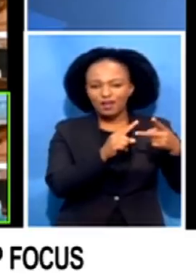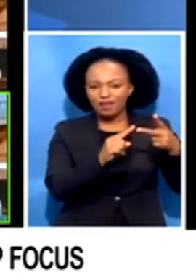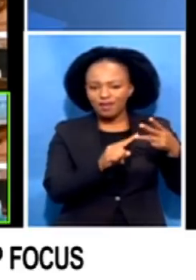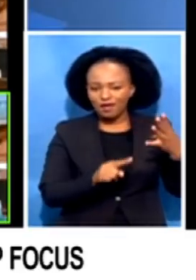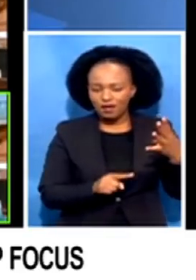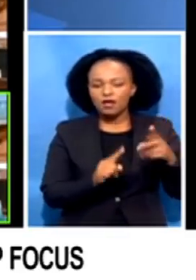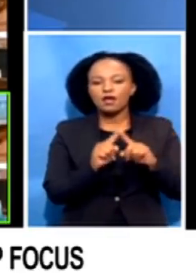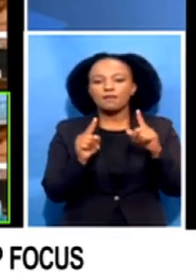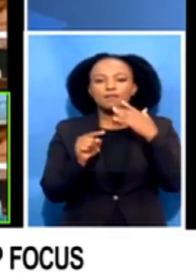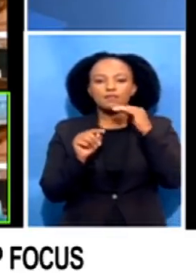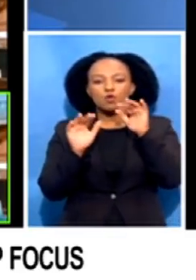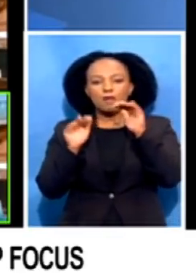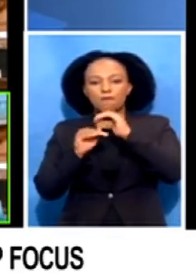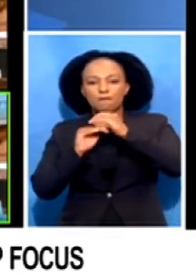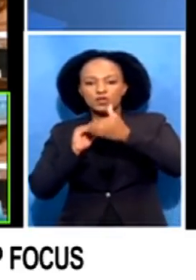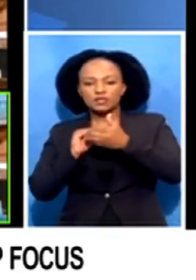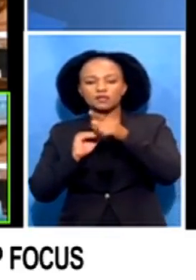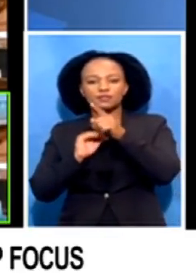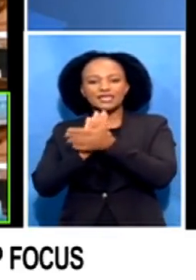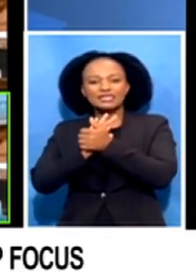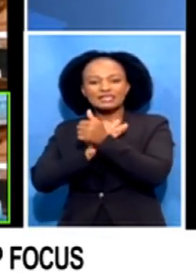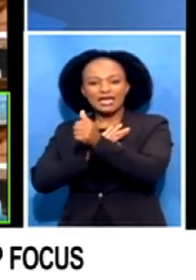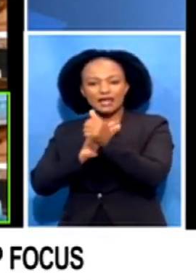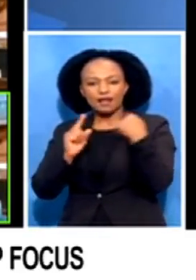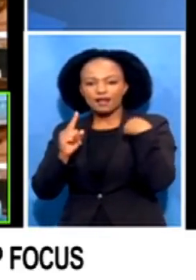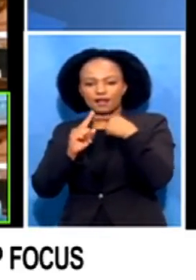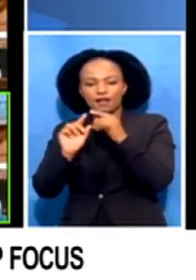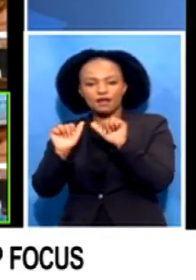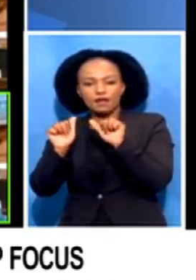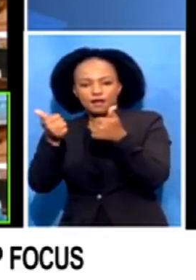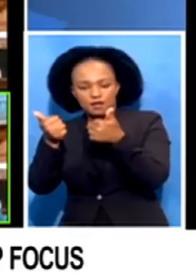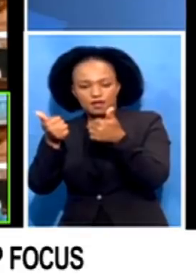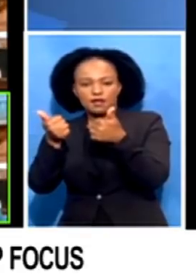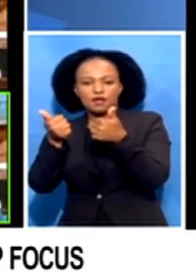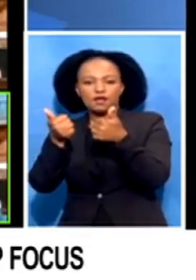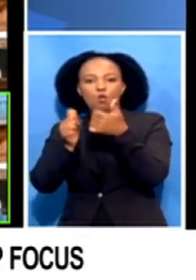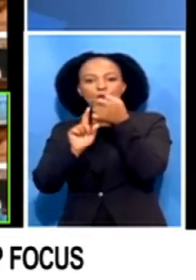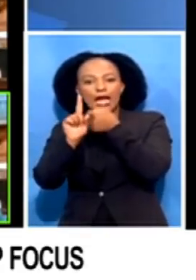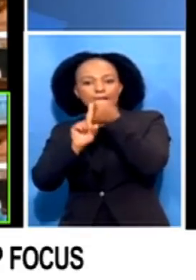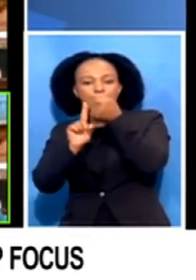competence insofar as investigation of the campaign funds. Yes.